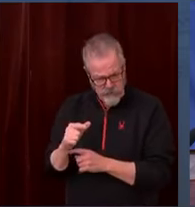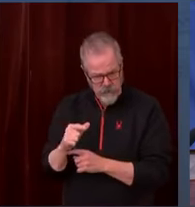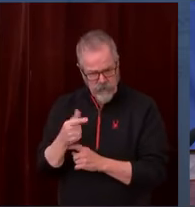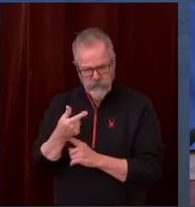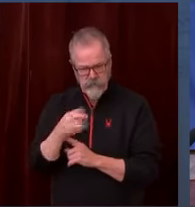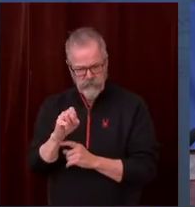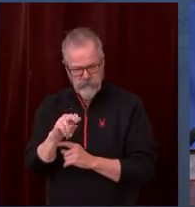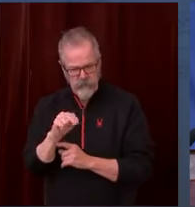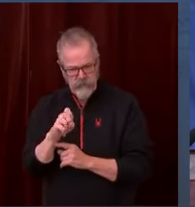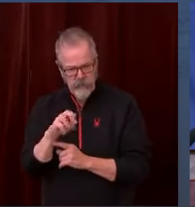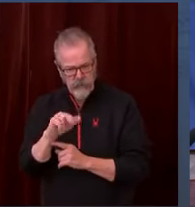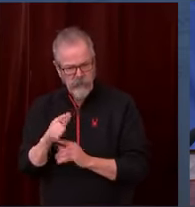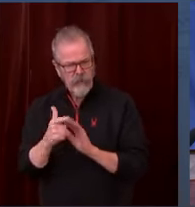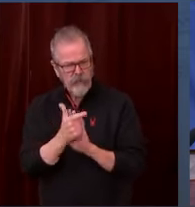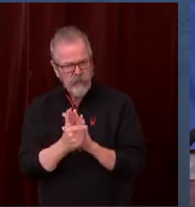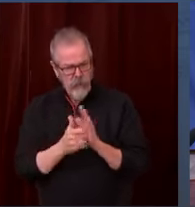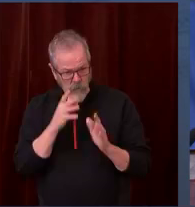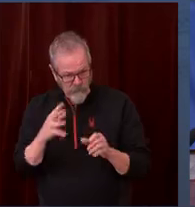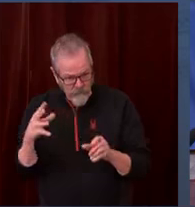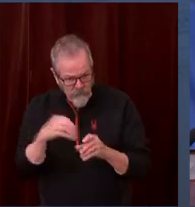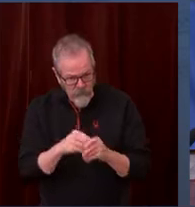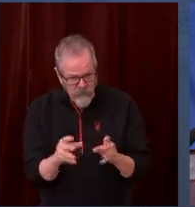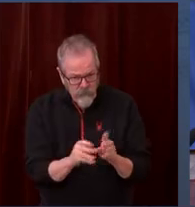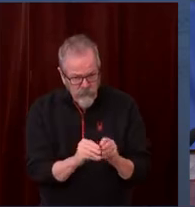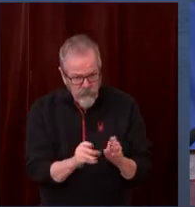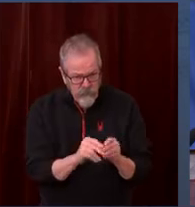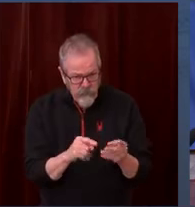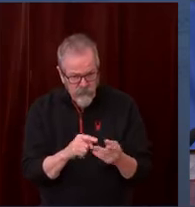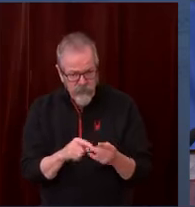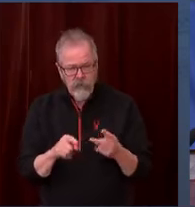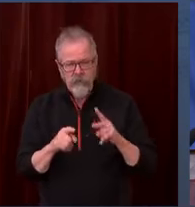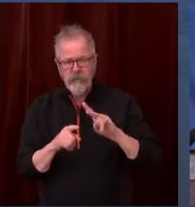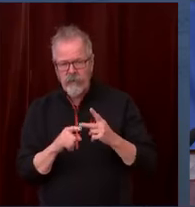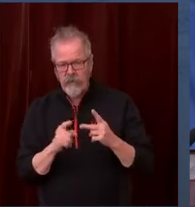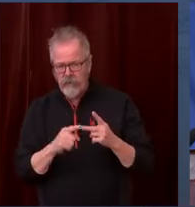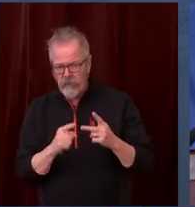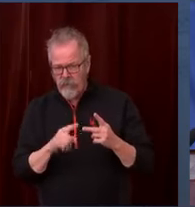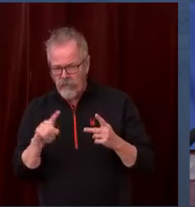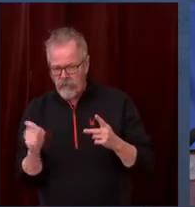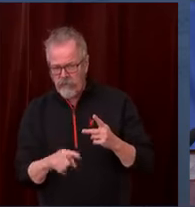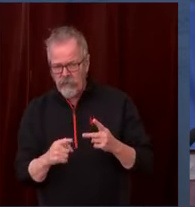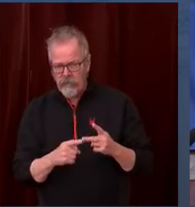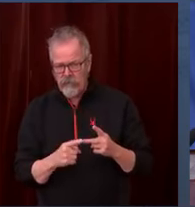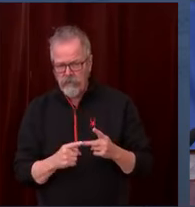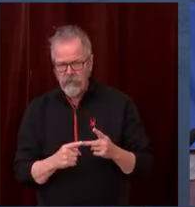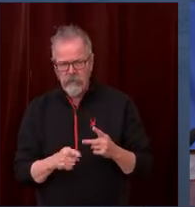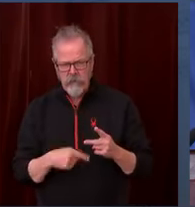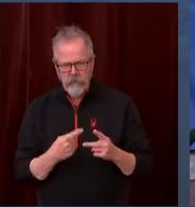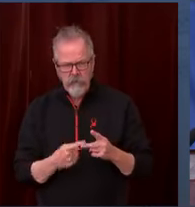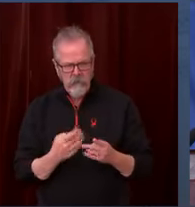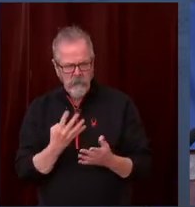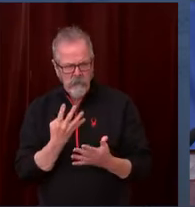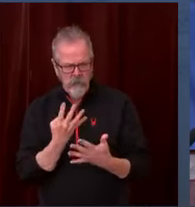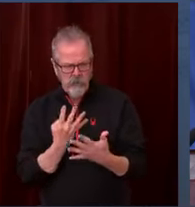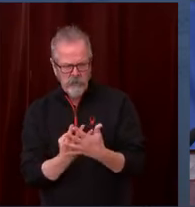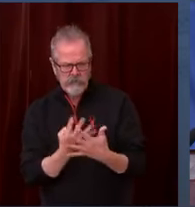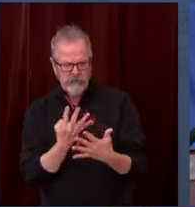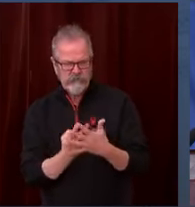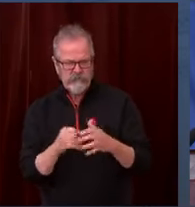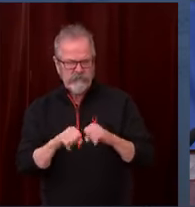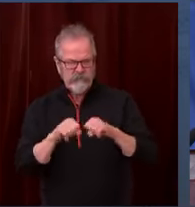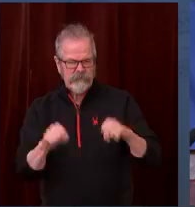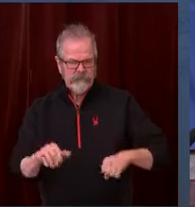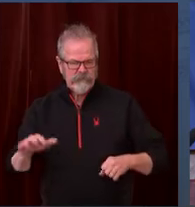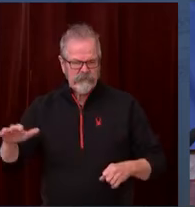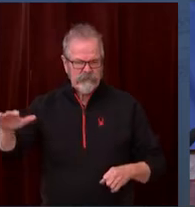efforts on the state to bring equity in there for people of color and prisoners. Why not find more ways to release more prisoners to free up space